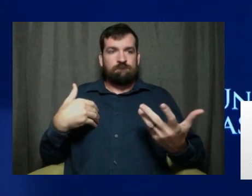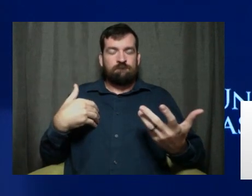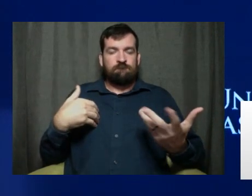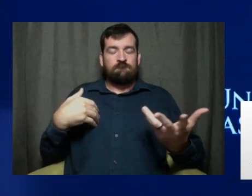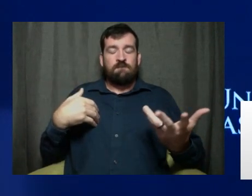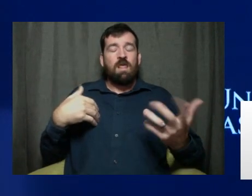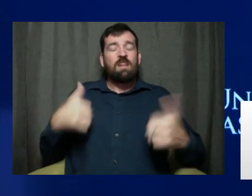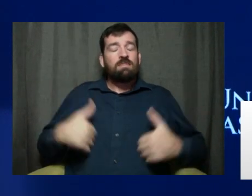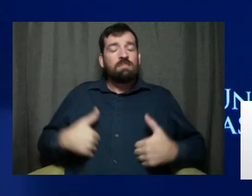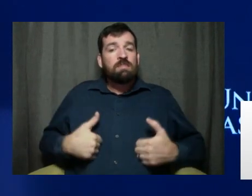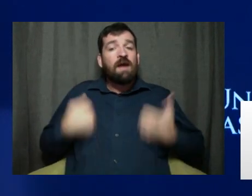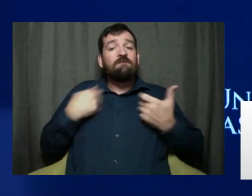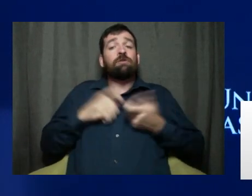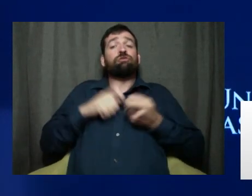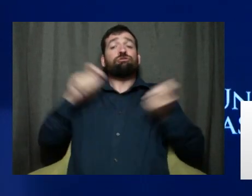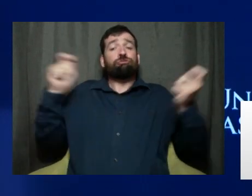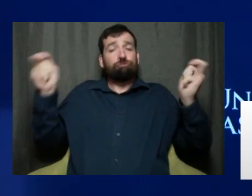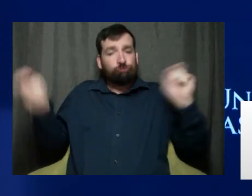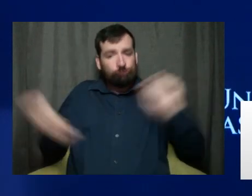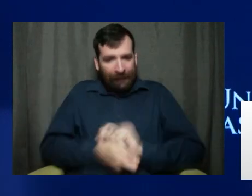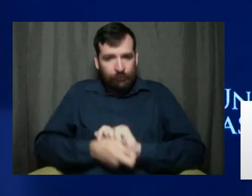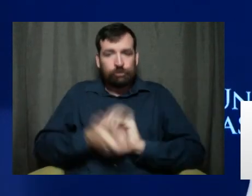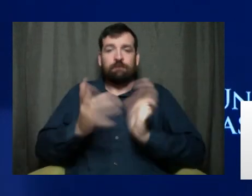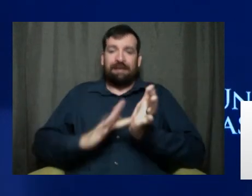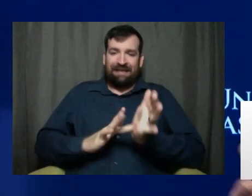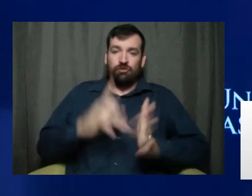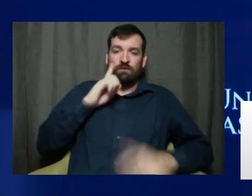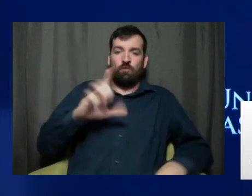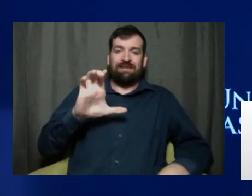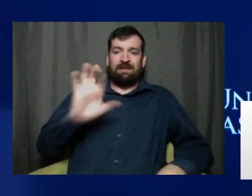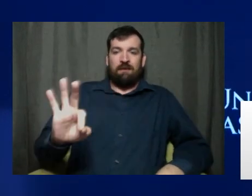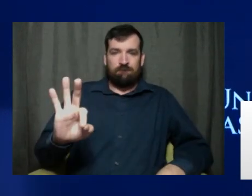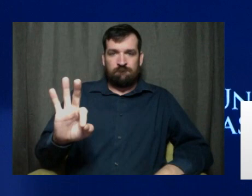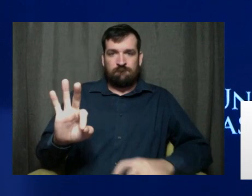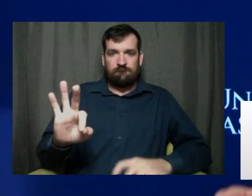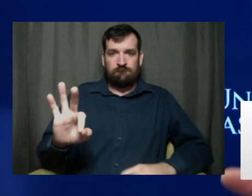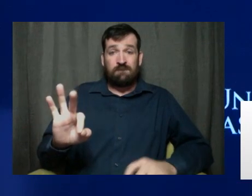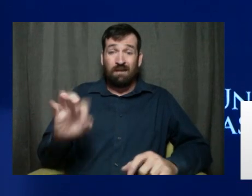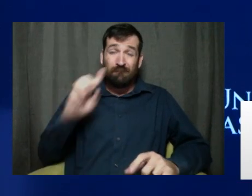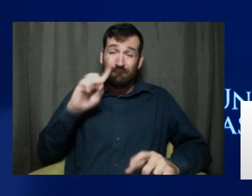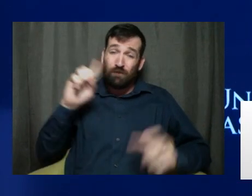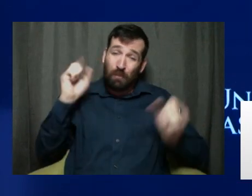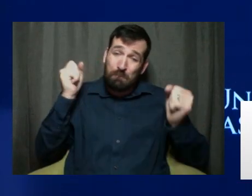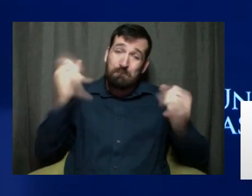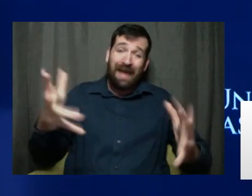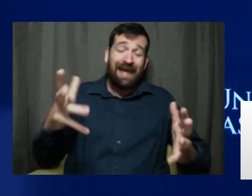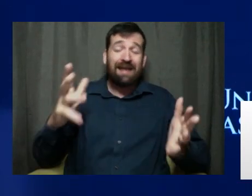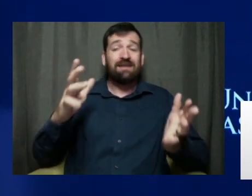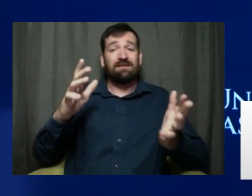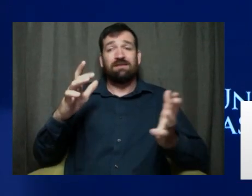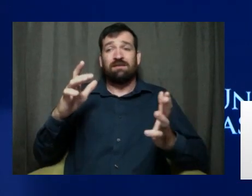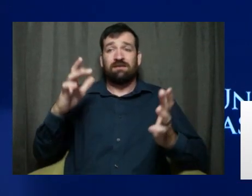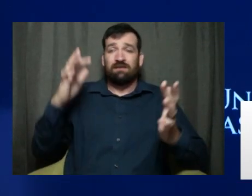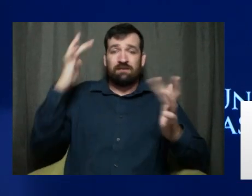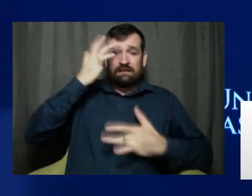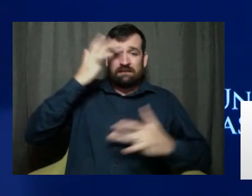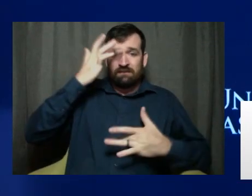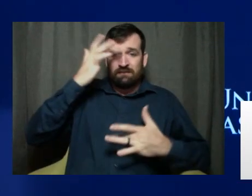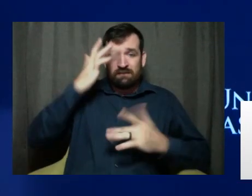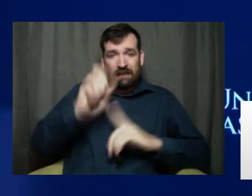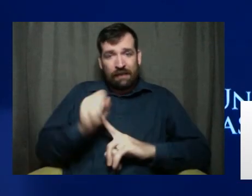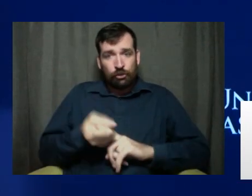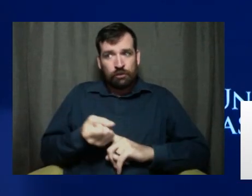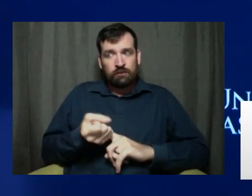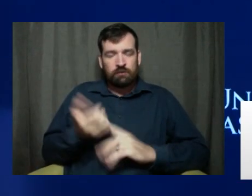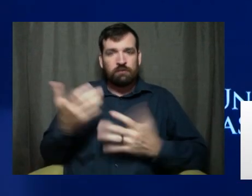earth-changing medications in the CF world now. And that's what it is in a lot of conditions now, that there's huge advancements in some of these things that